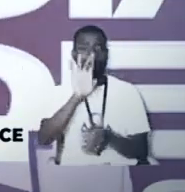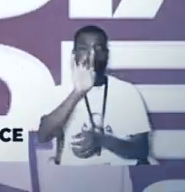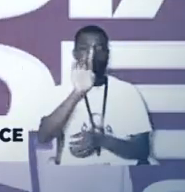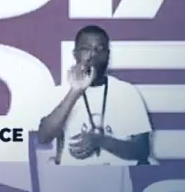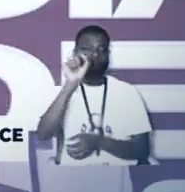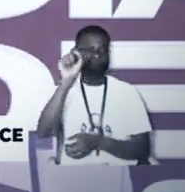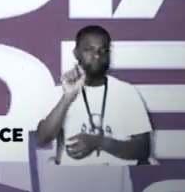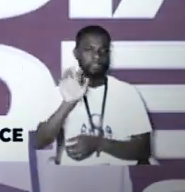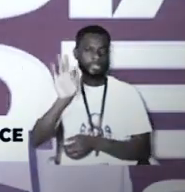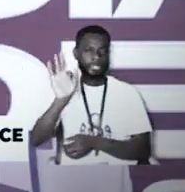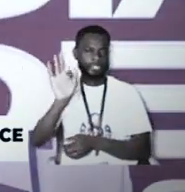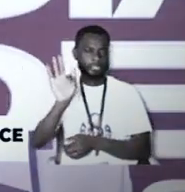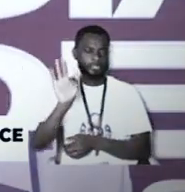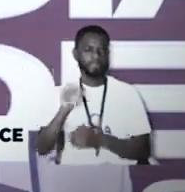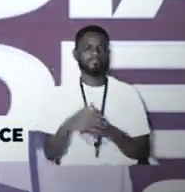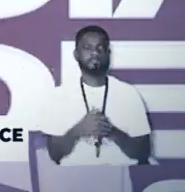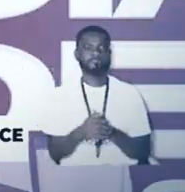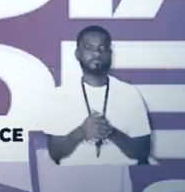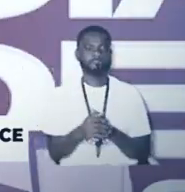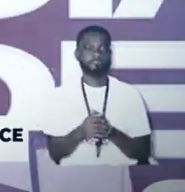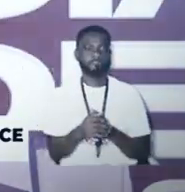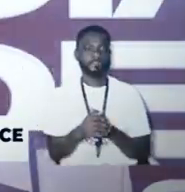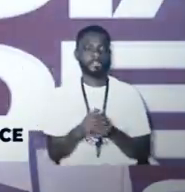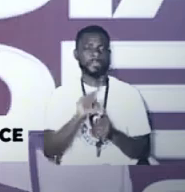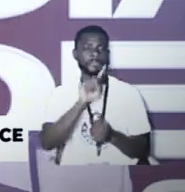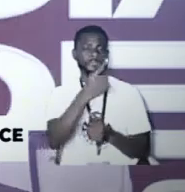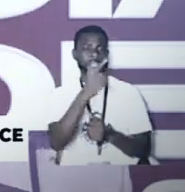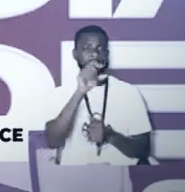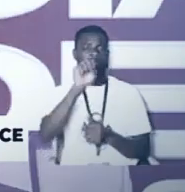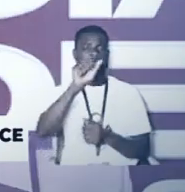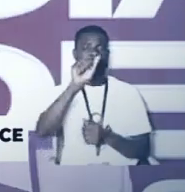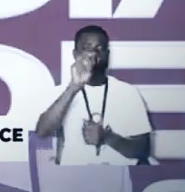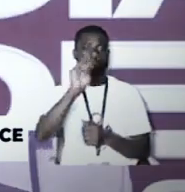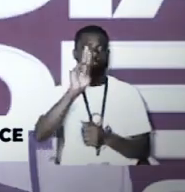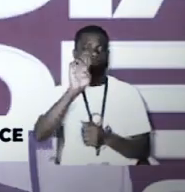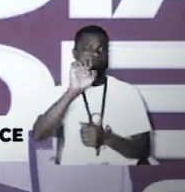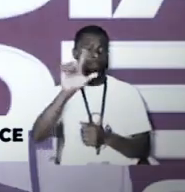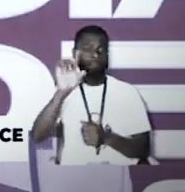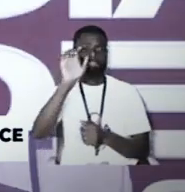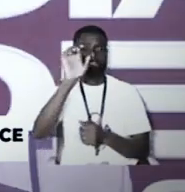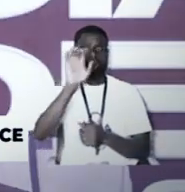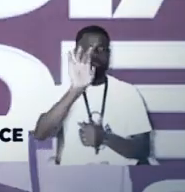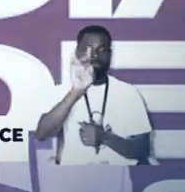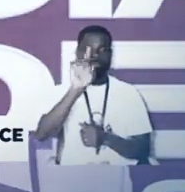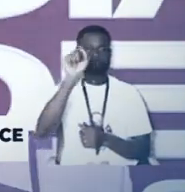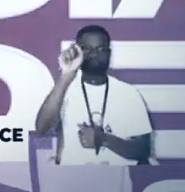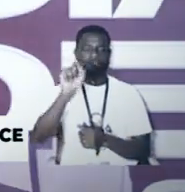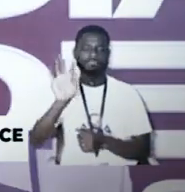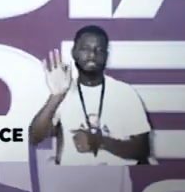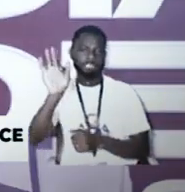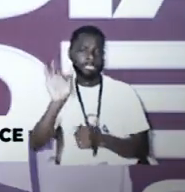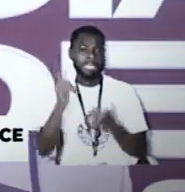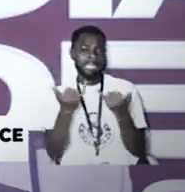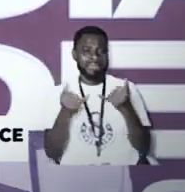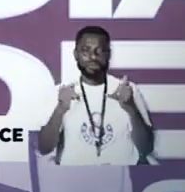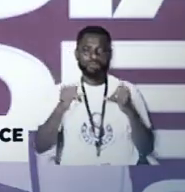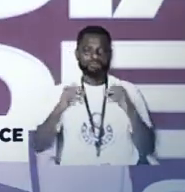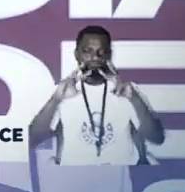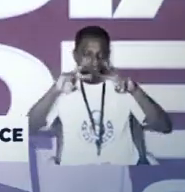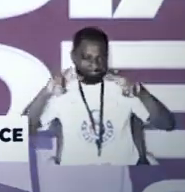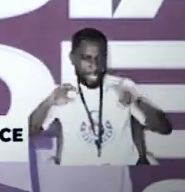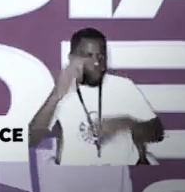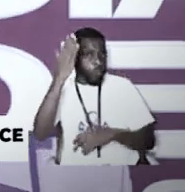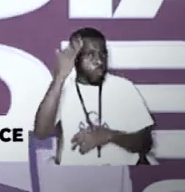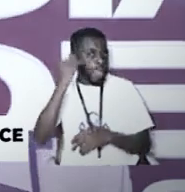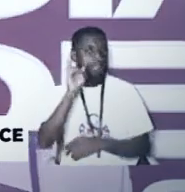Samuel 8, verse 19. We are looking at why Israel asked for a king. Why